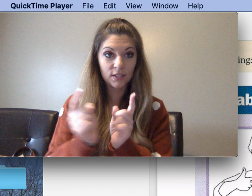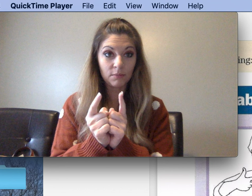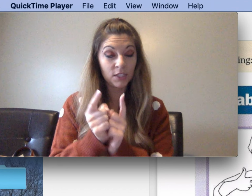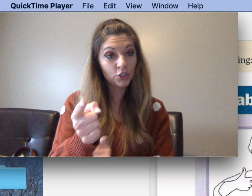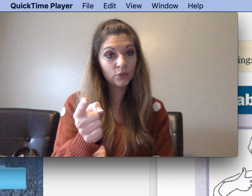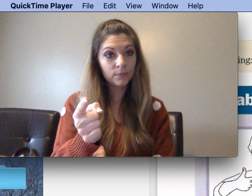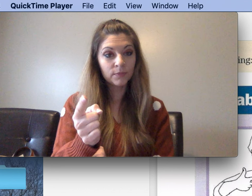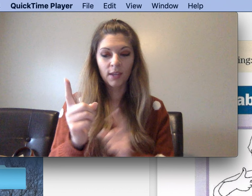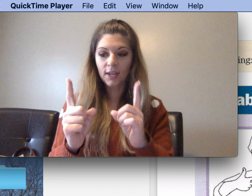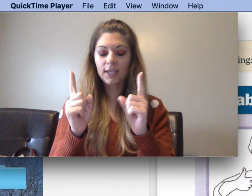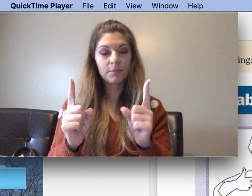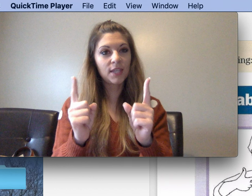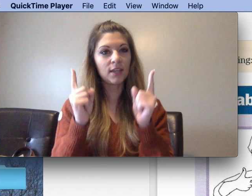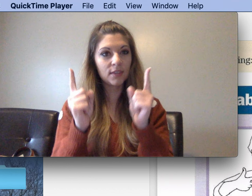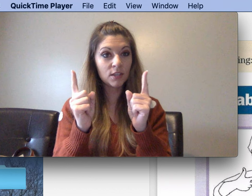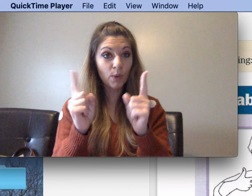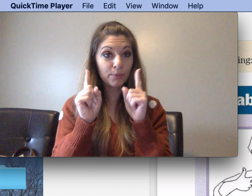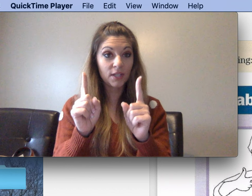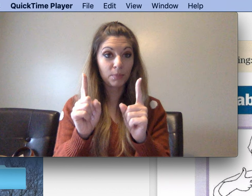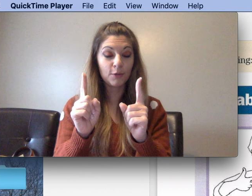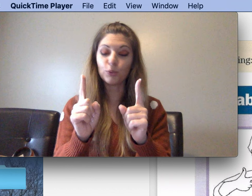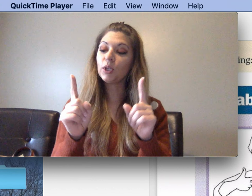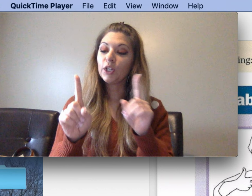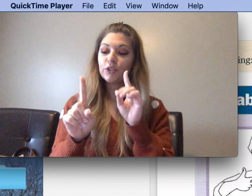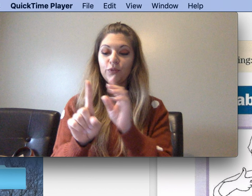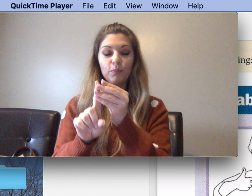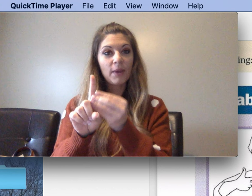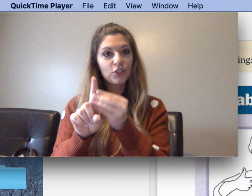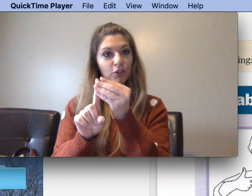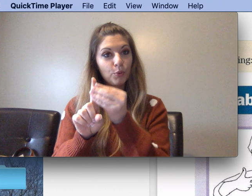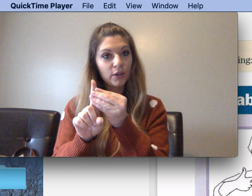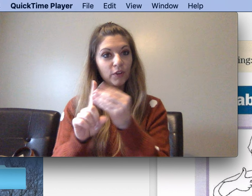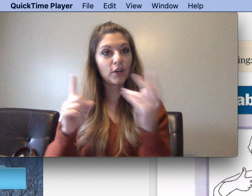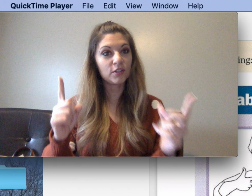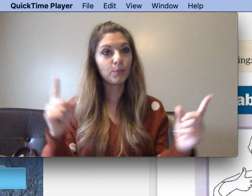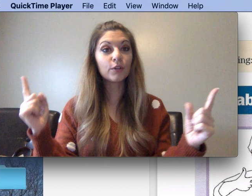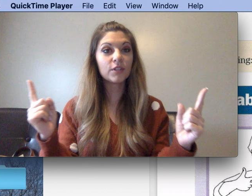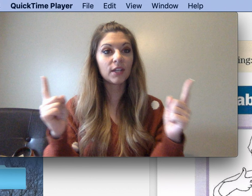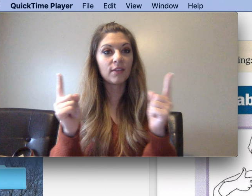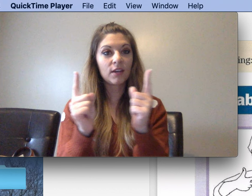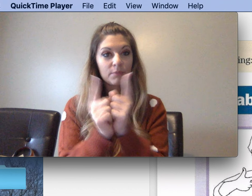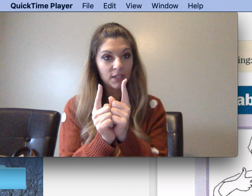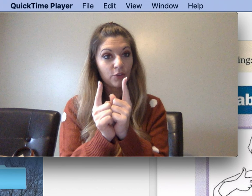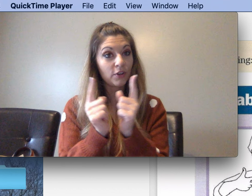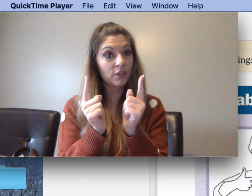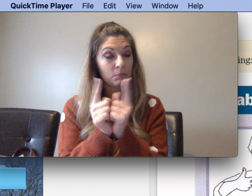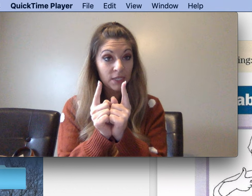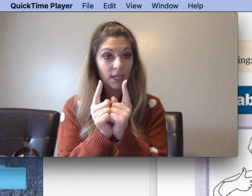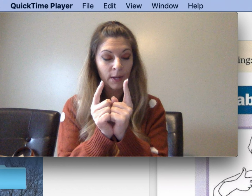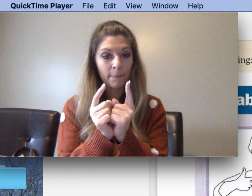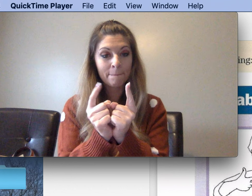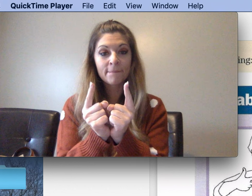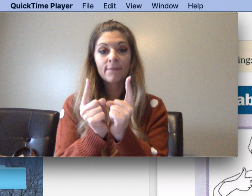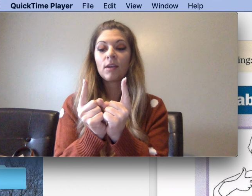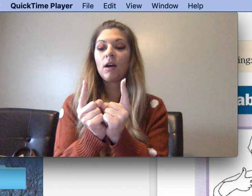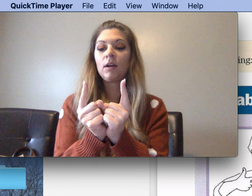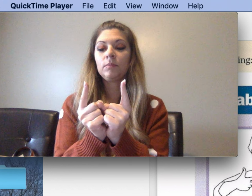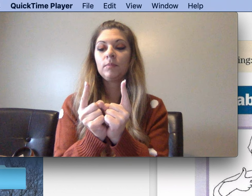was nice to meet you. And I kept saying these represent people. So if you imagine your pointer finger as a person and they come together and they're meeting,